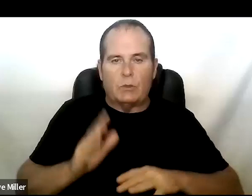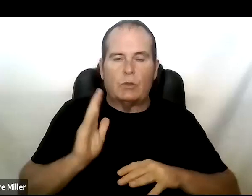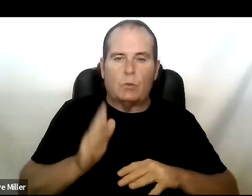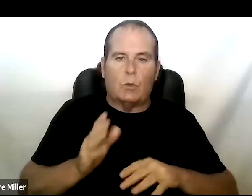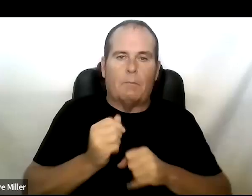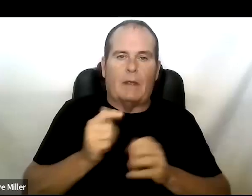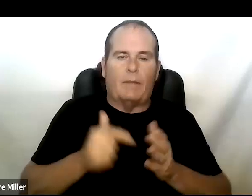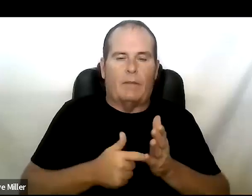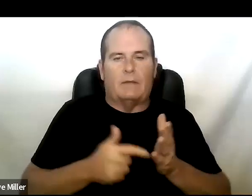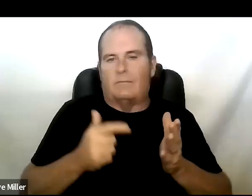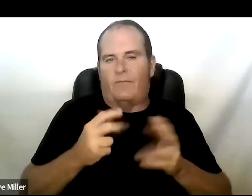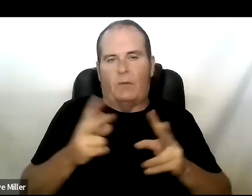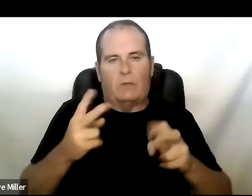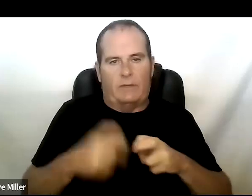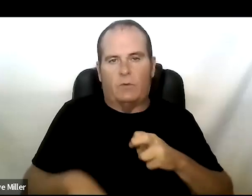this very difficult.